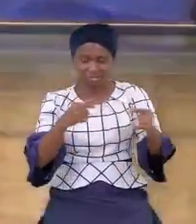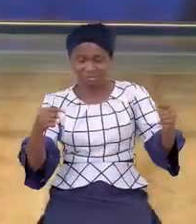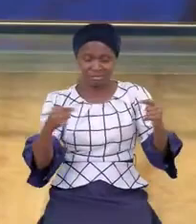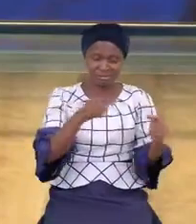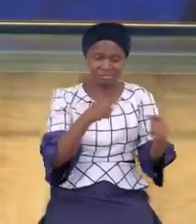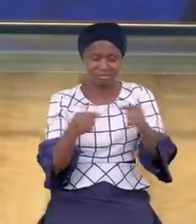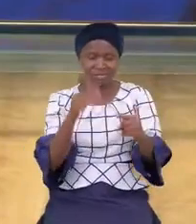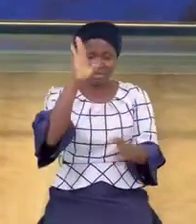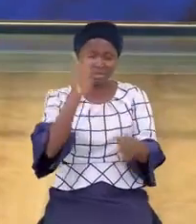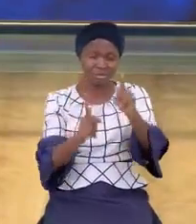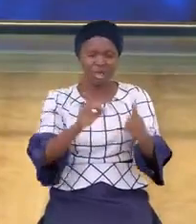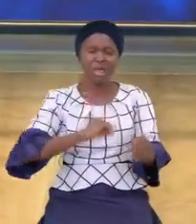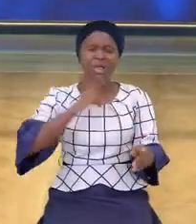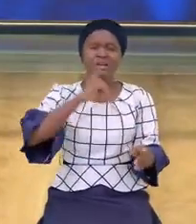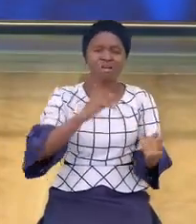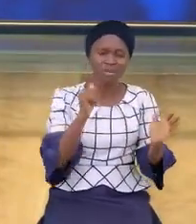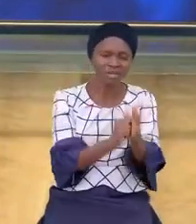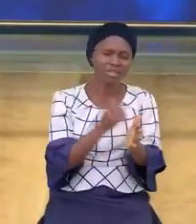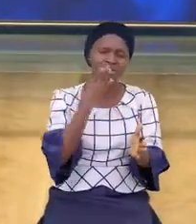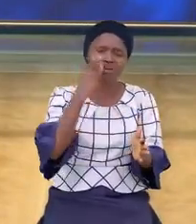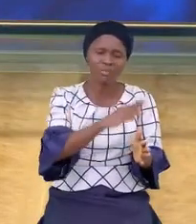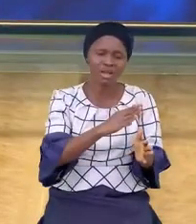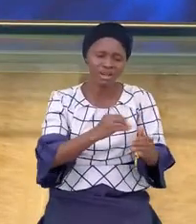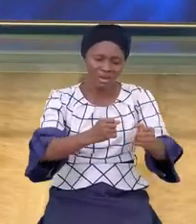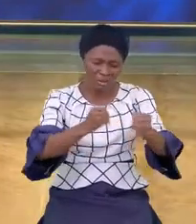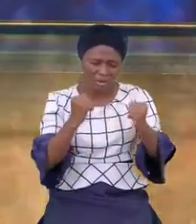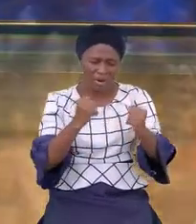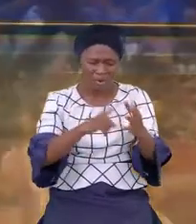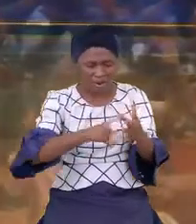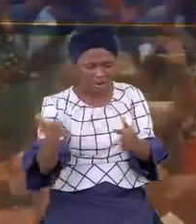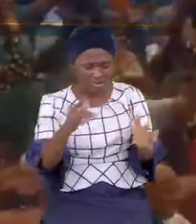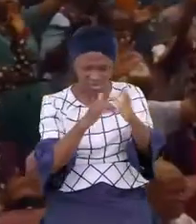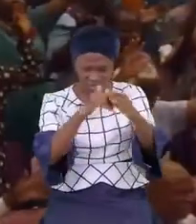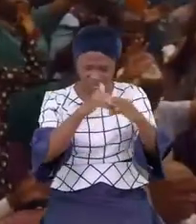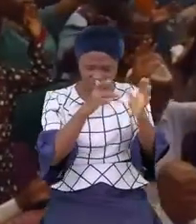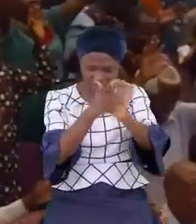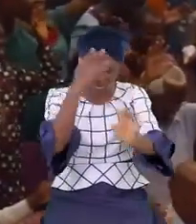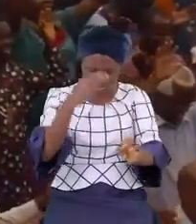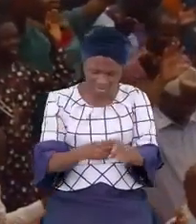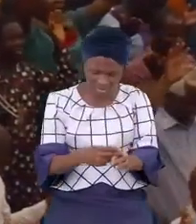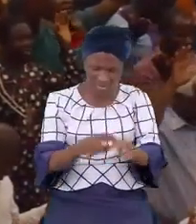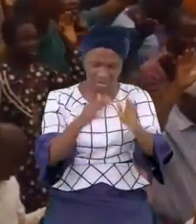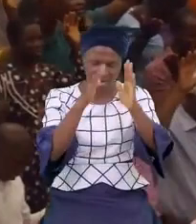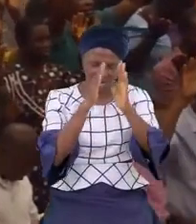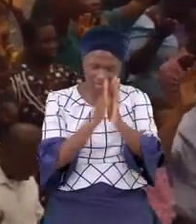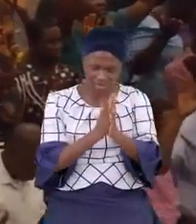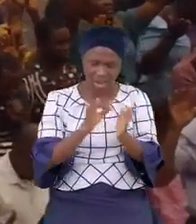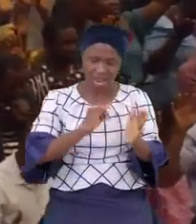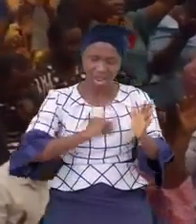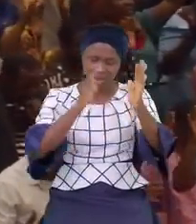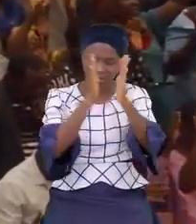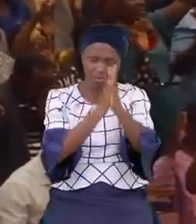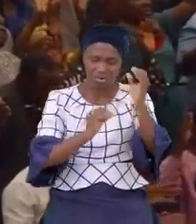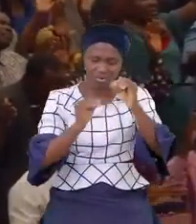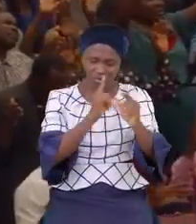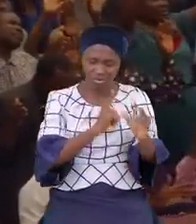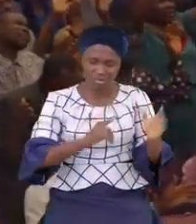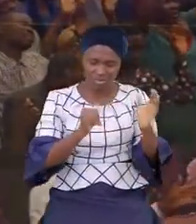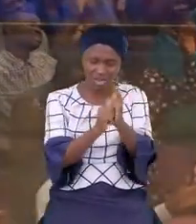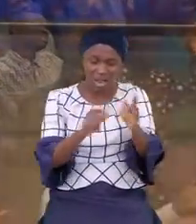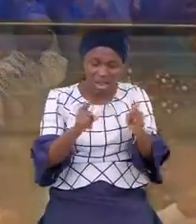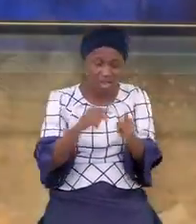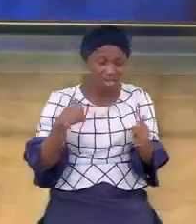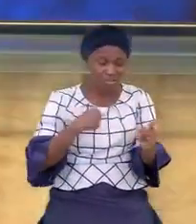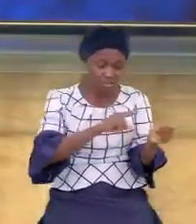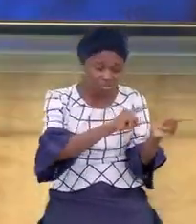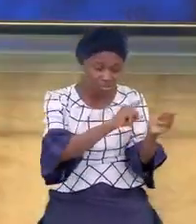people, I command that contrary power, come out in Jesus' name. And I pray, Lord, as we go back home, we